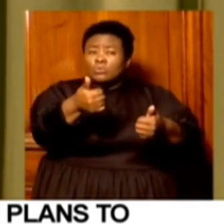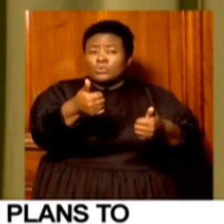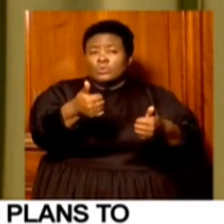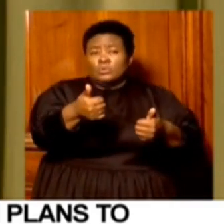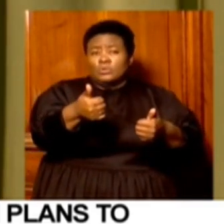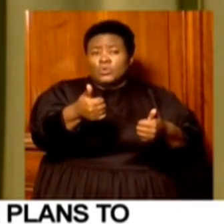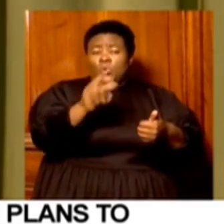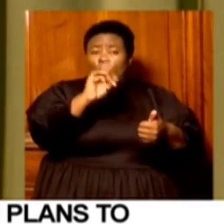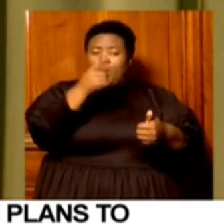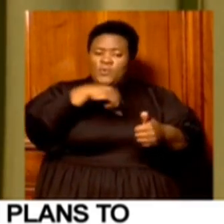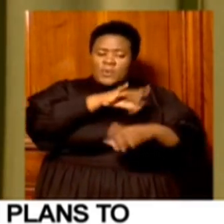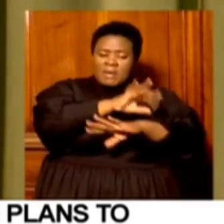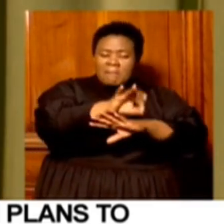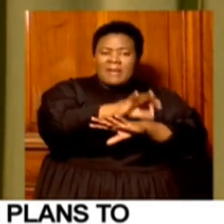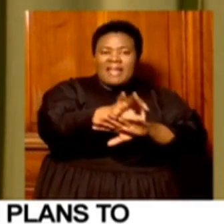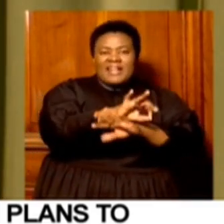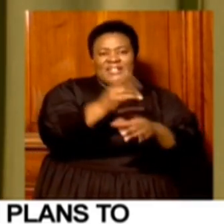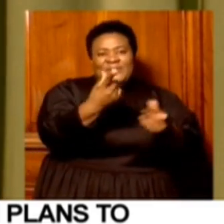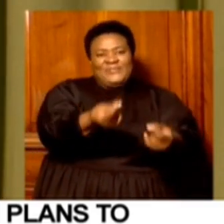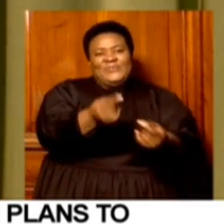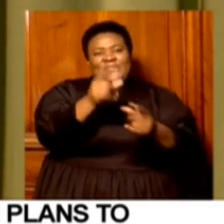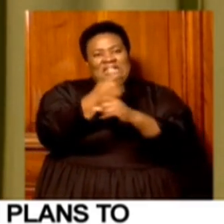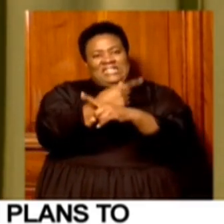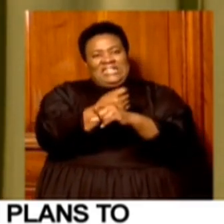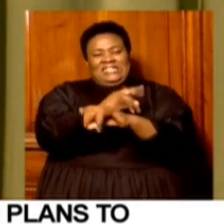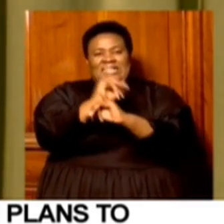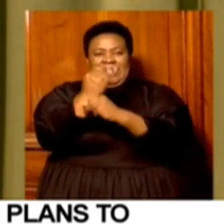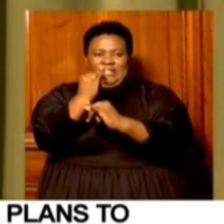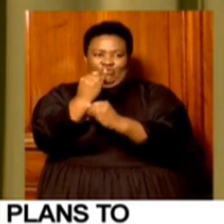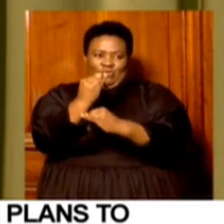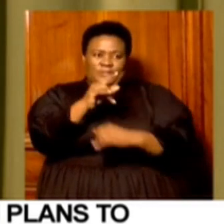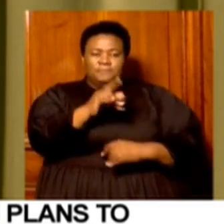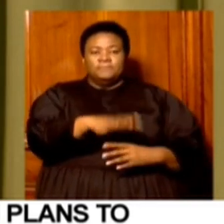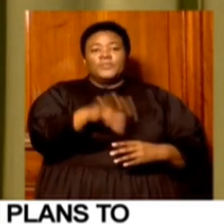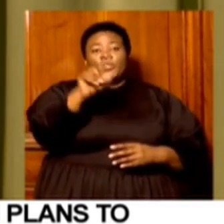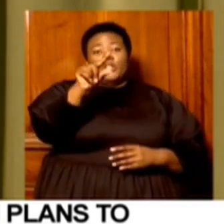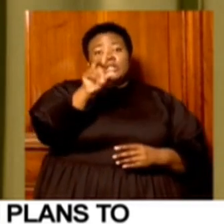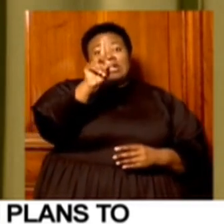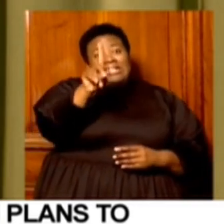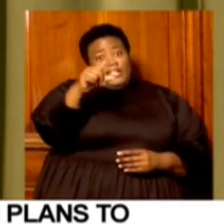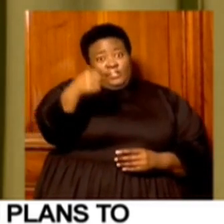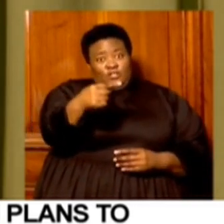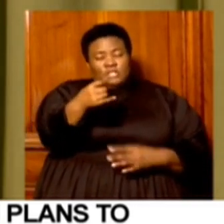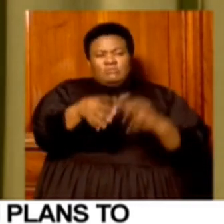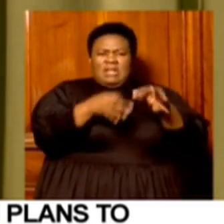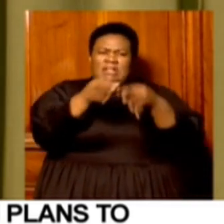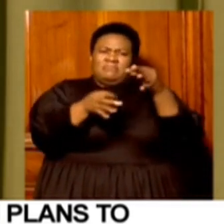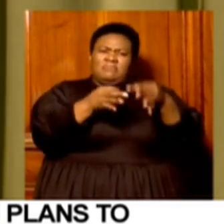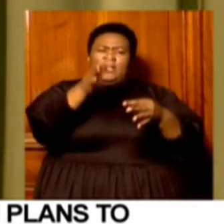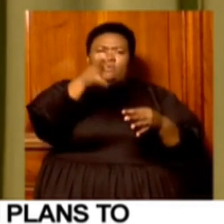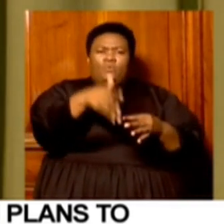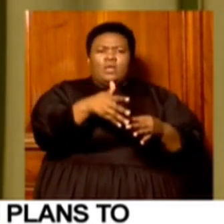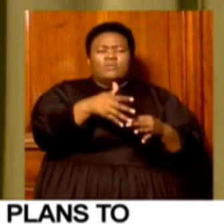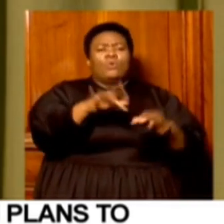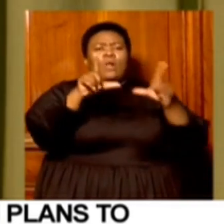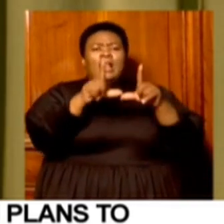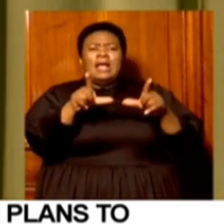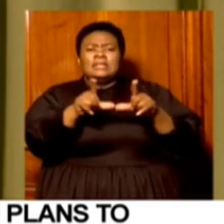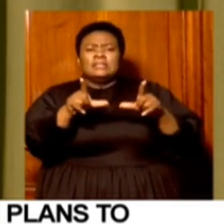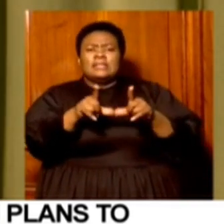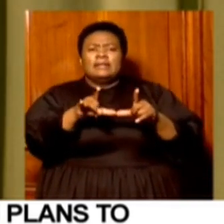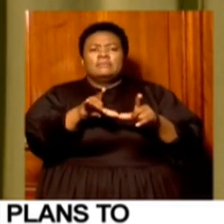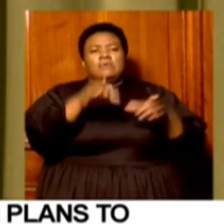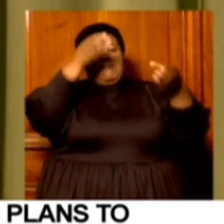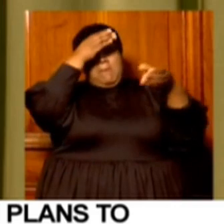we are planning to do. DG will respond to licenses and expert advice. I've answered